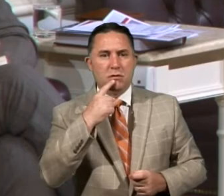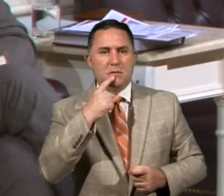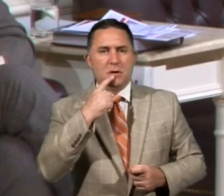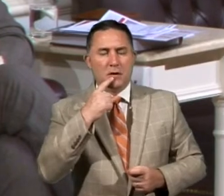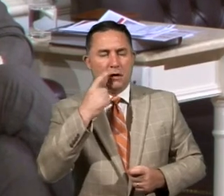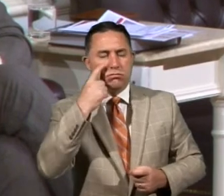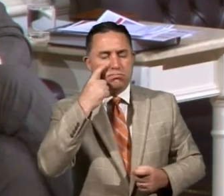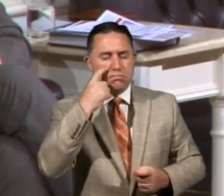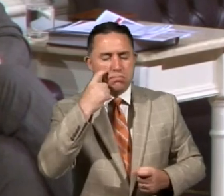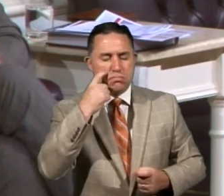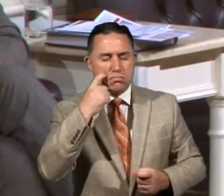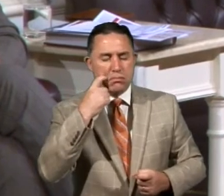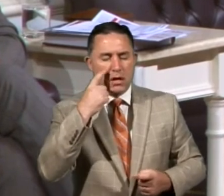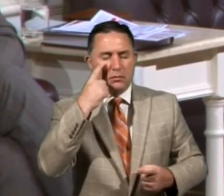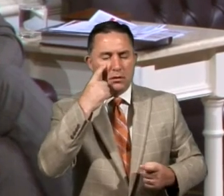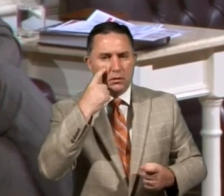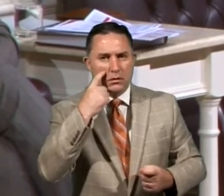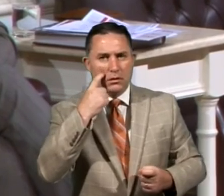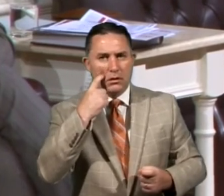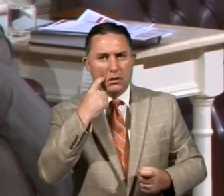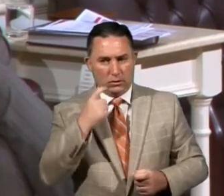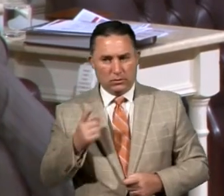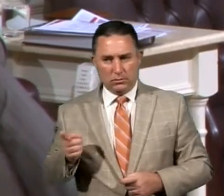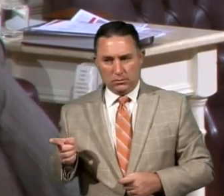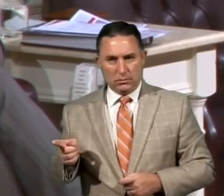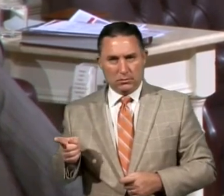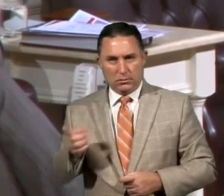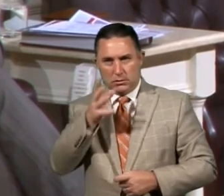and tears started coming down her cheek.